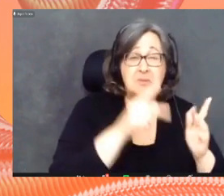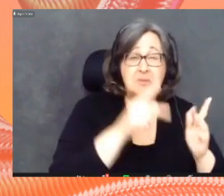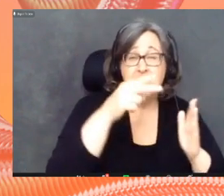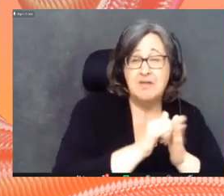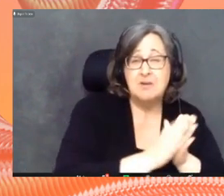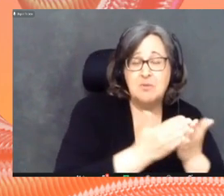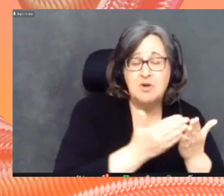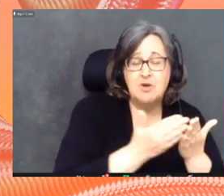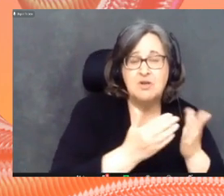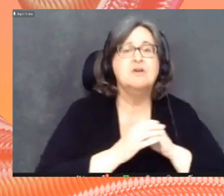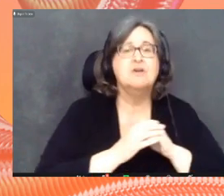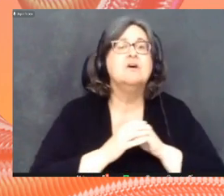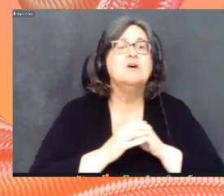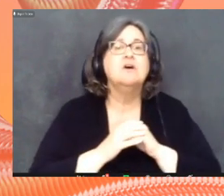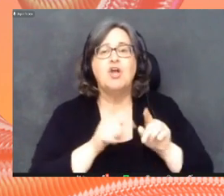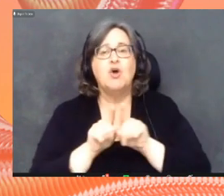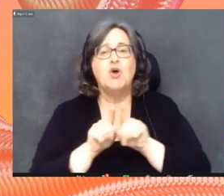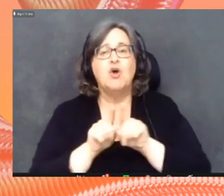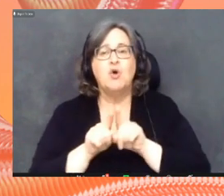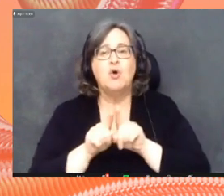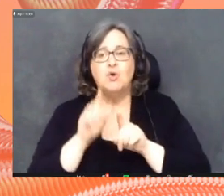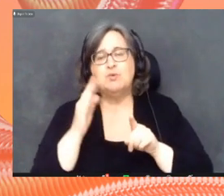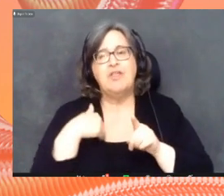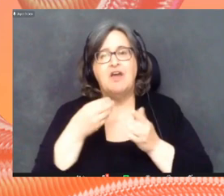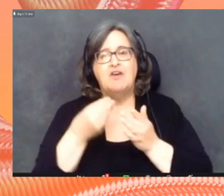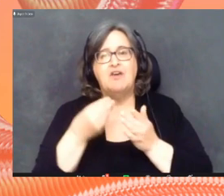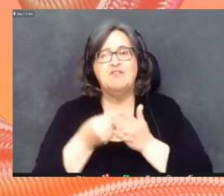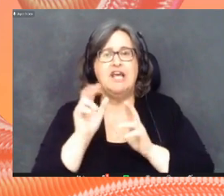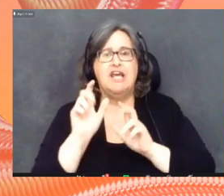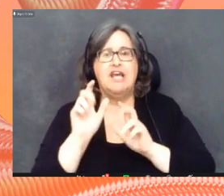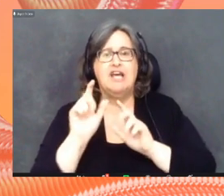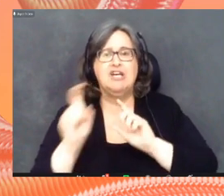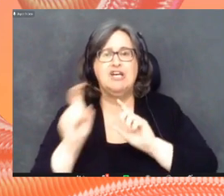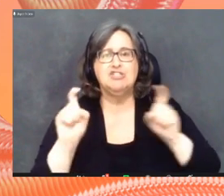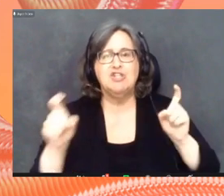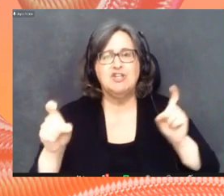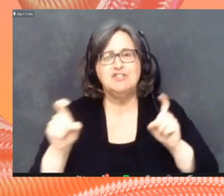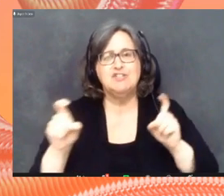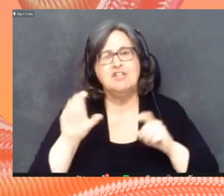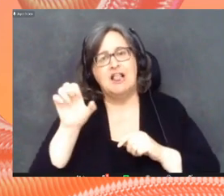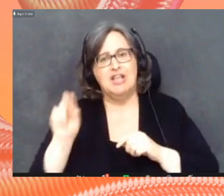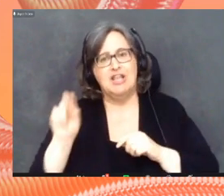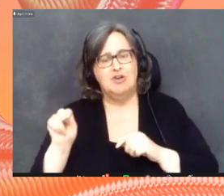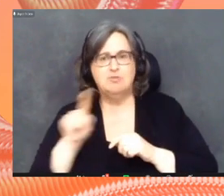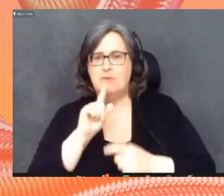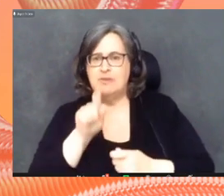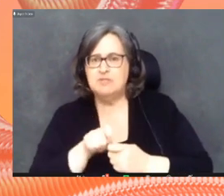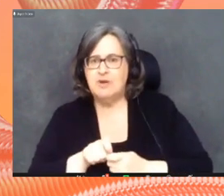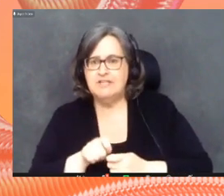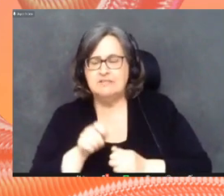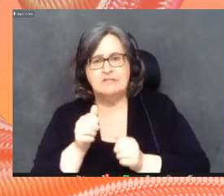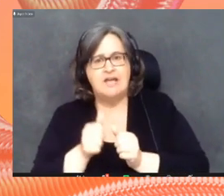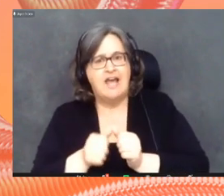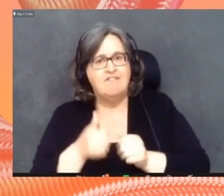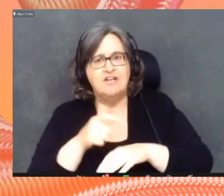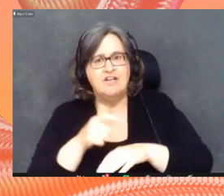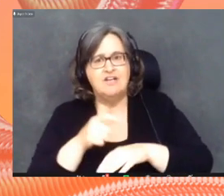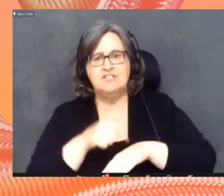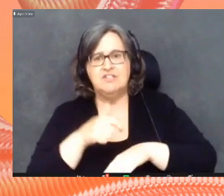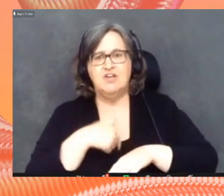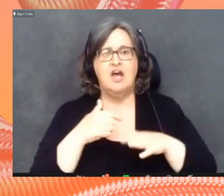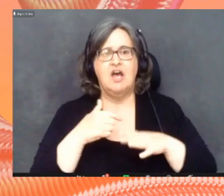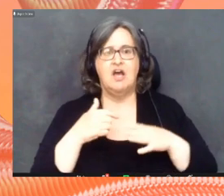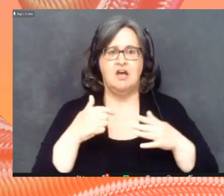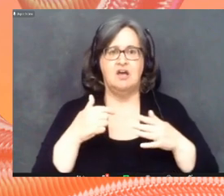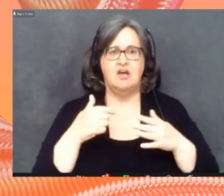happen. And also I'm going to fund like scholarships at Clarion. Like she was very precise. And every time I get my new moon